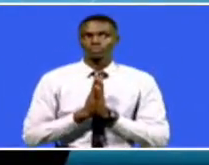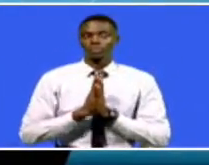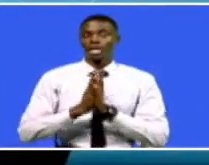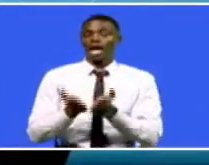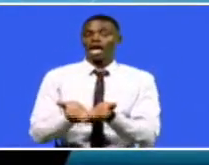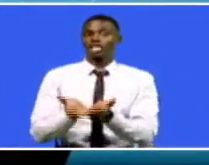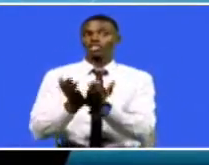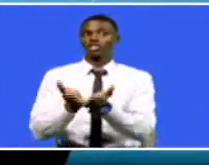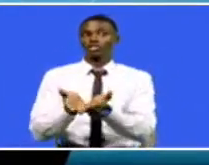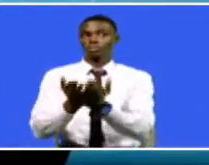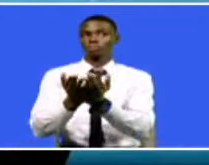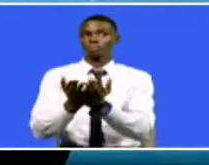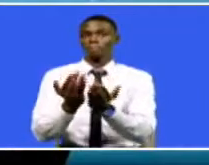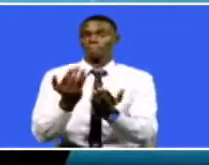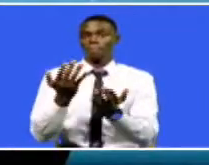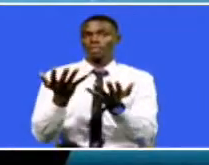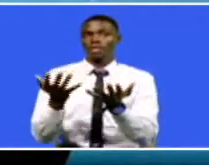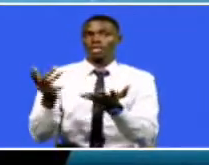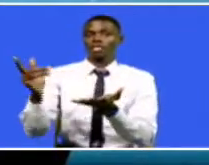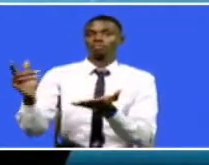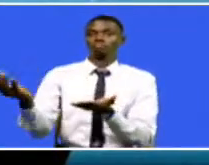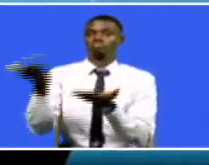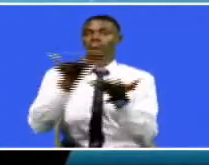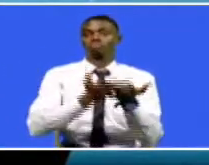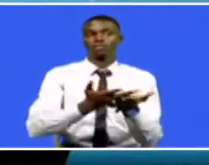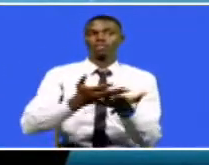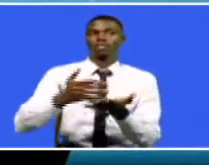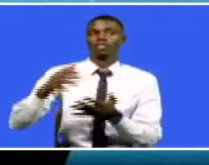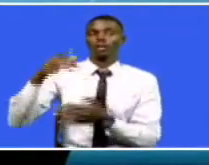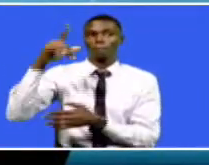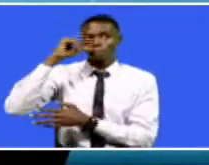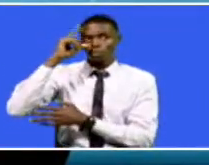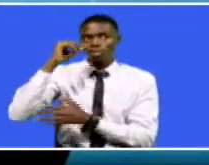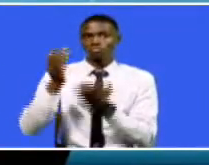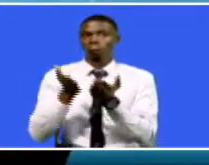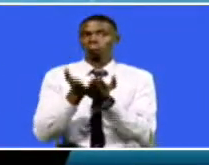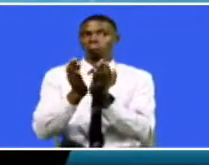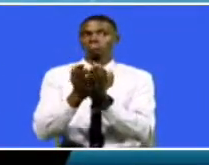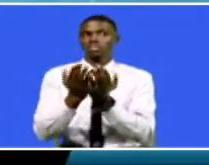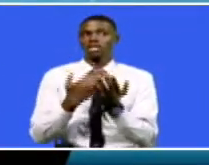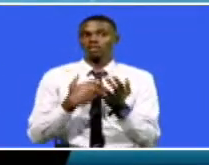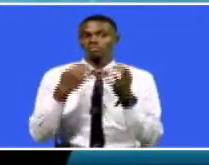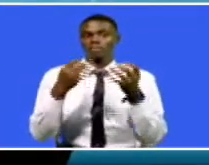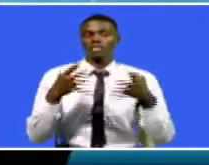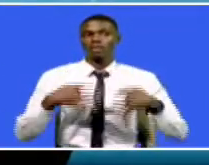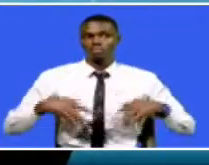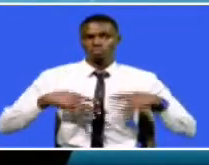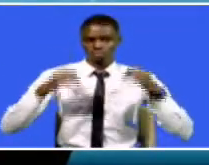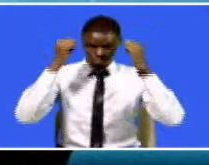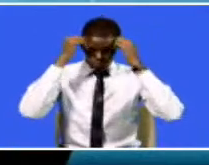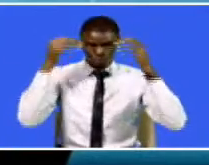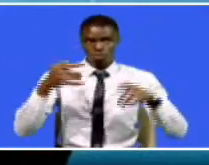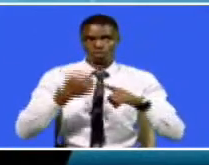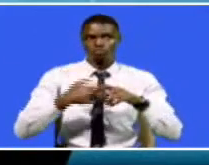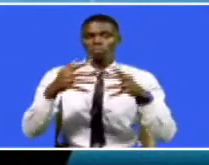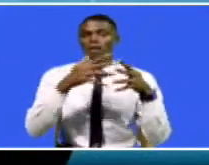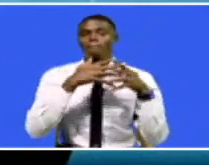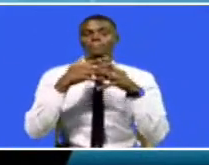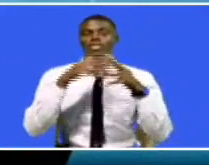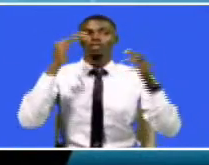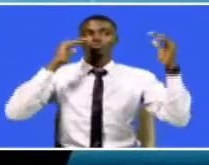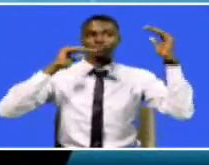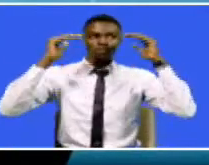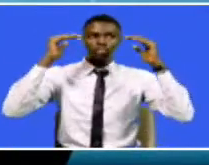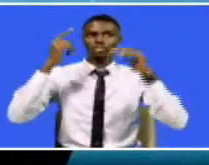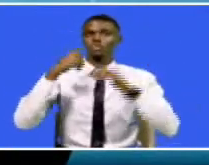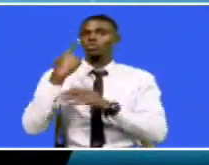ship that docked at the port of Mombasa last week. The ship is carrying 800 passengers, majority of them students from American universities